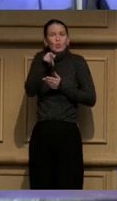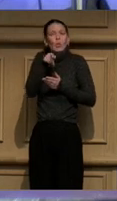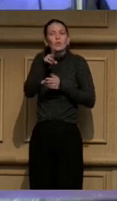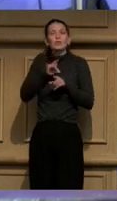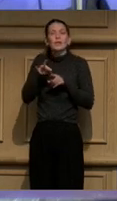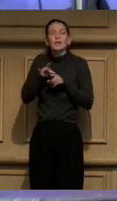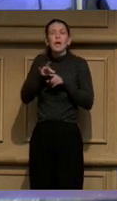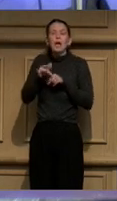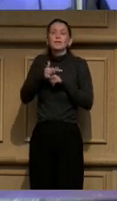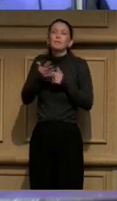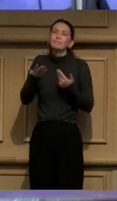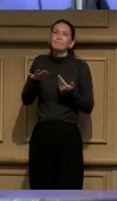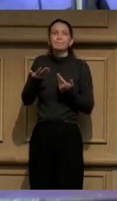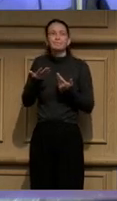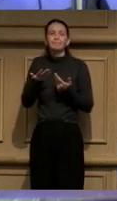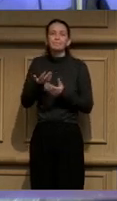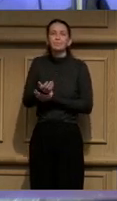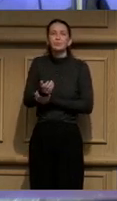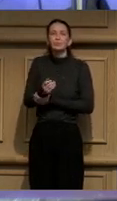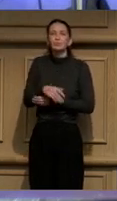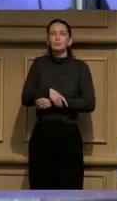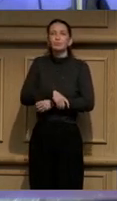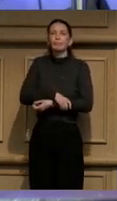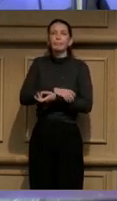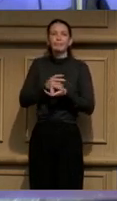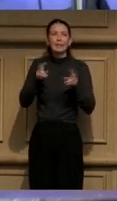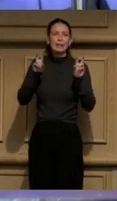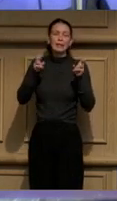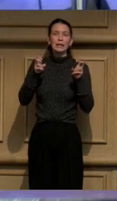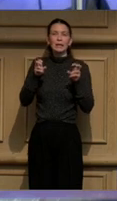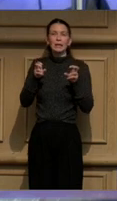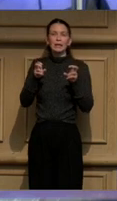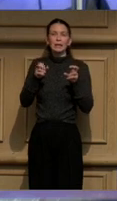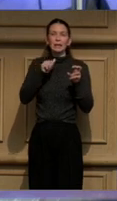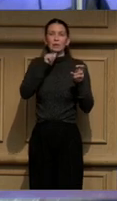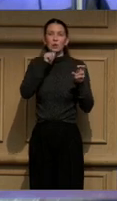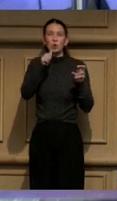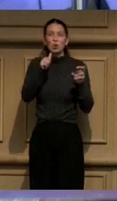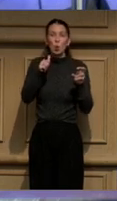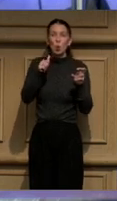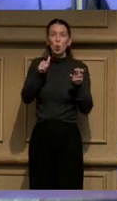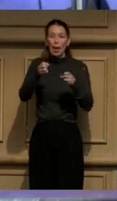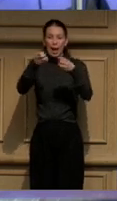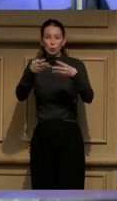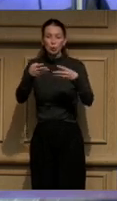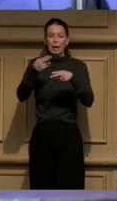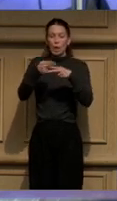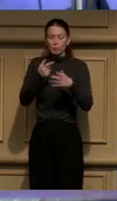those non, you know, no outcome. I'm lost the capacity to use the English language today, but